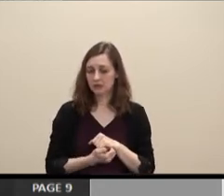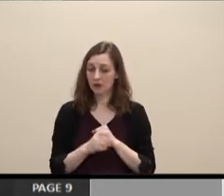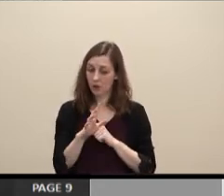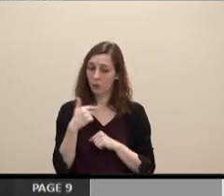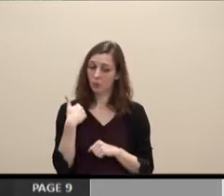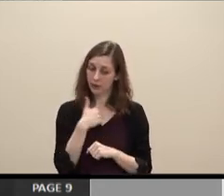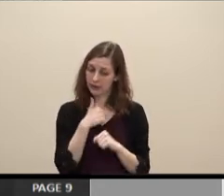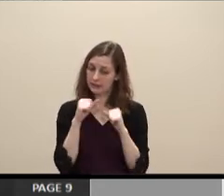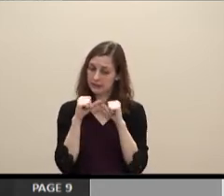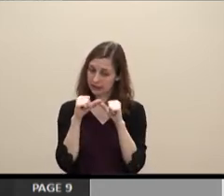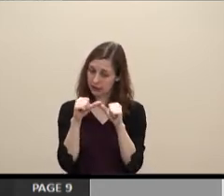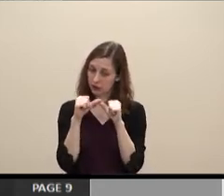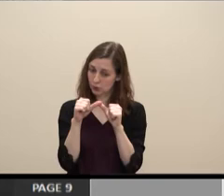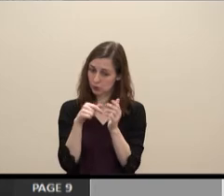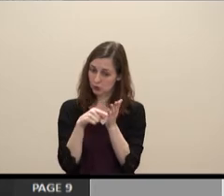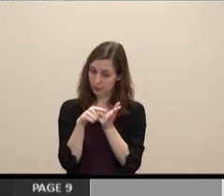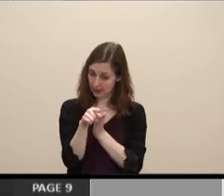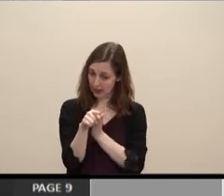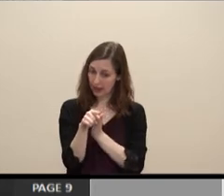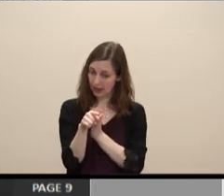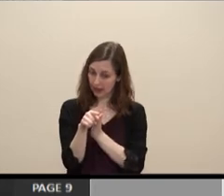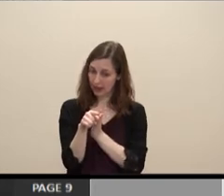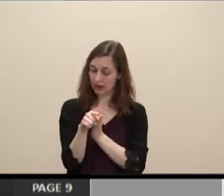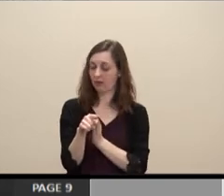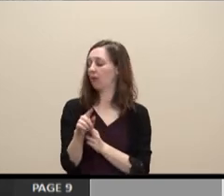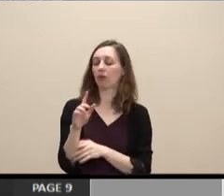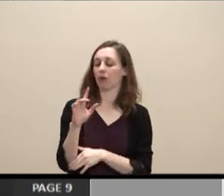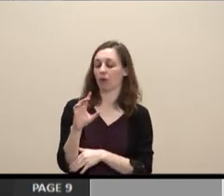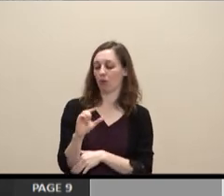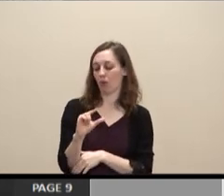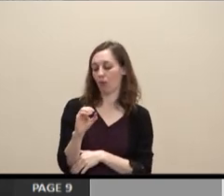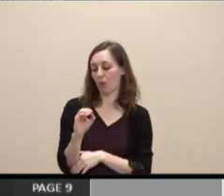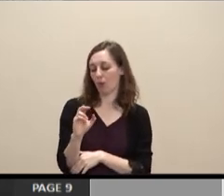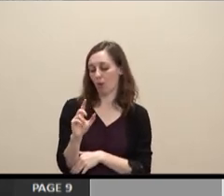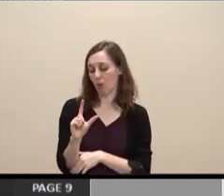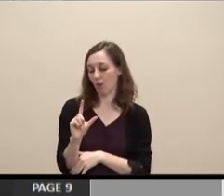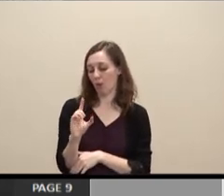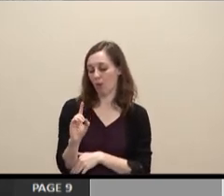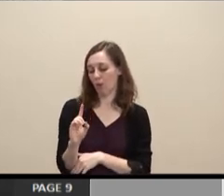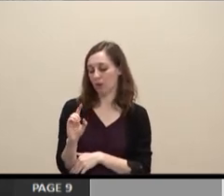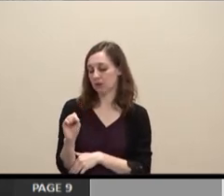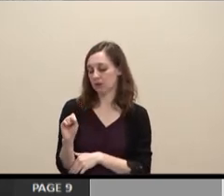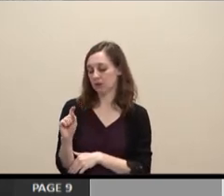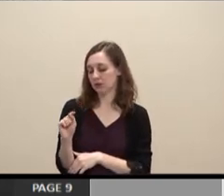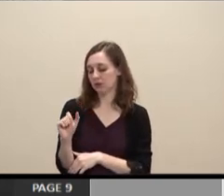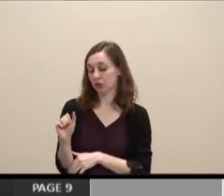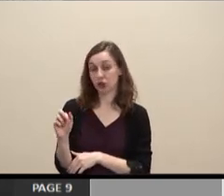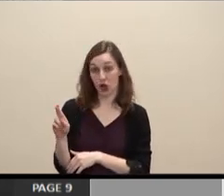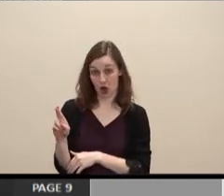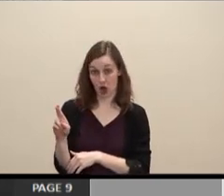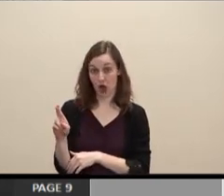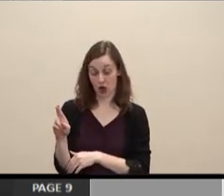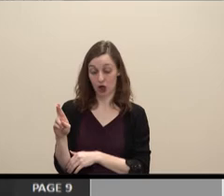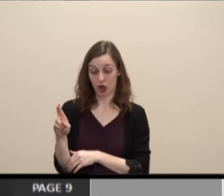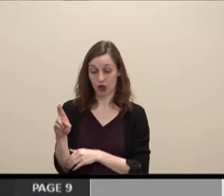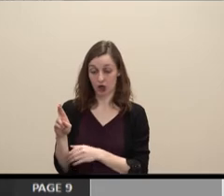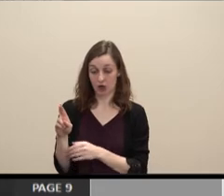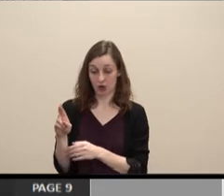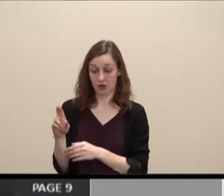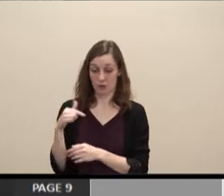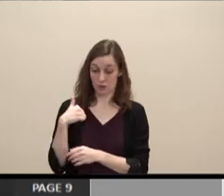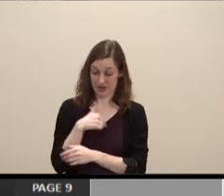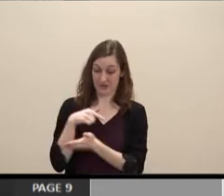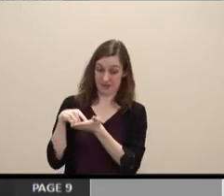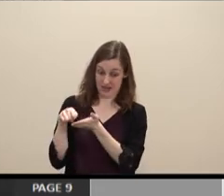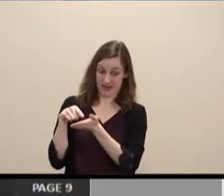pay and our Gold Star, our transportation contractor, to keep bus drivers working, but we